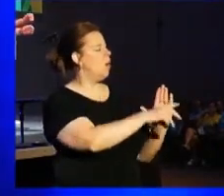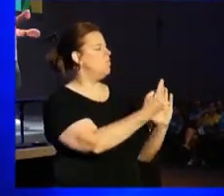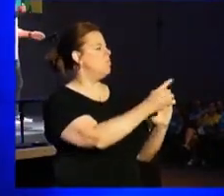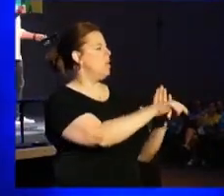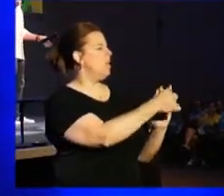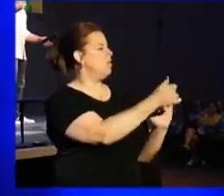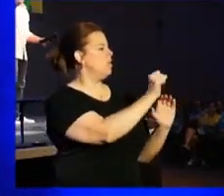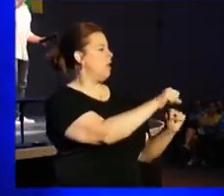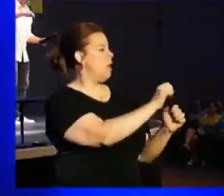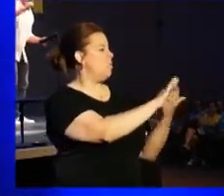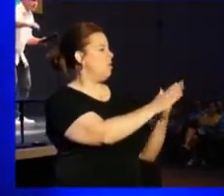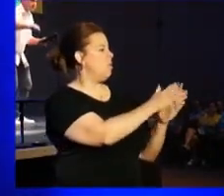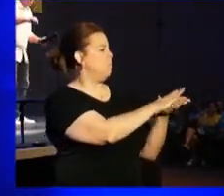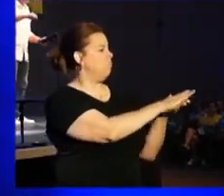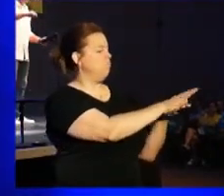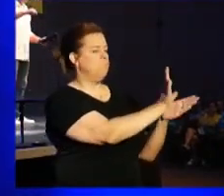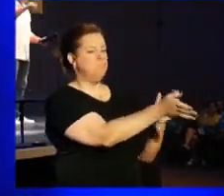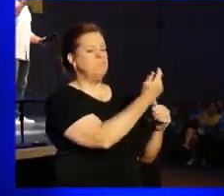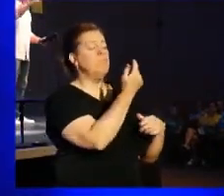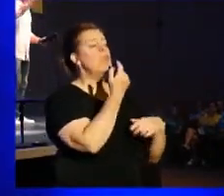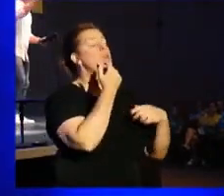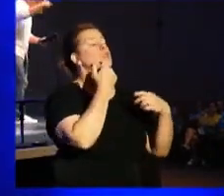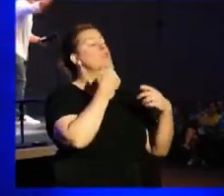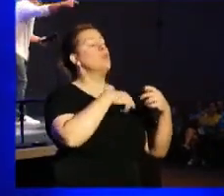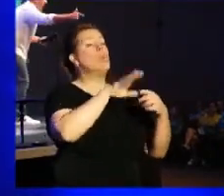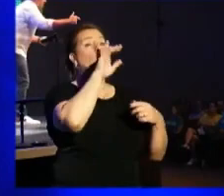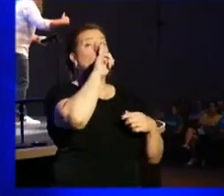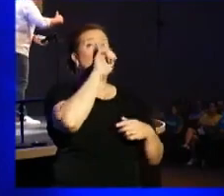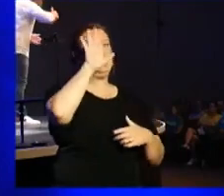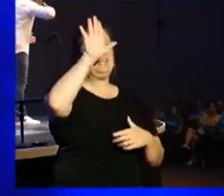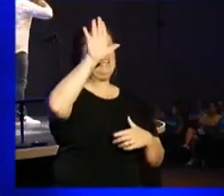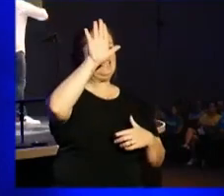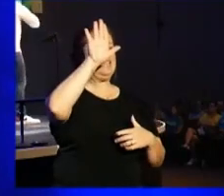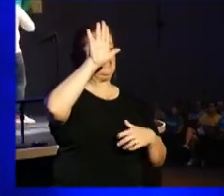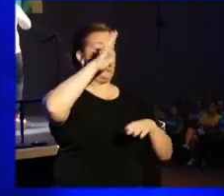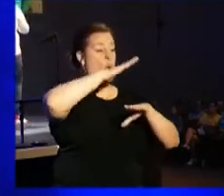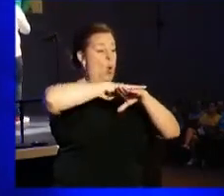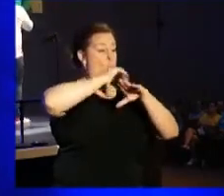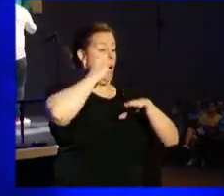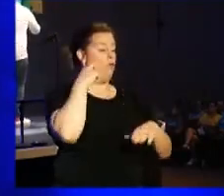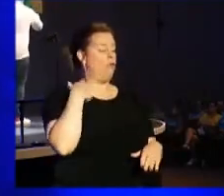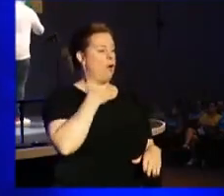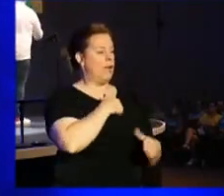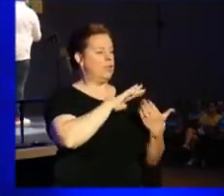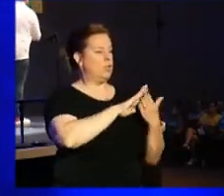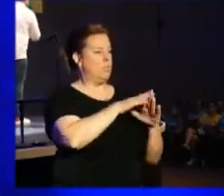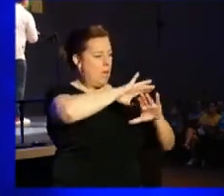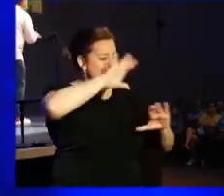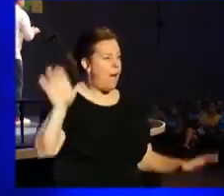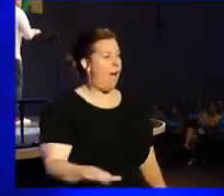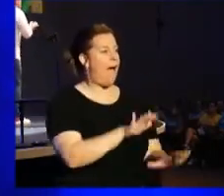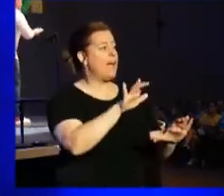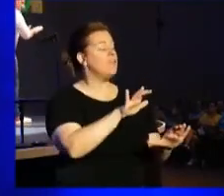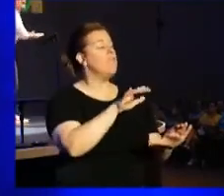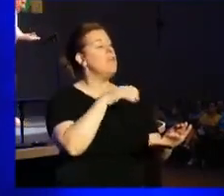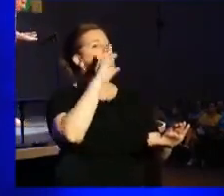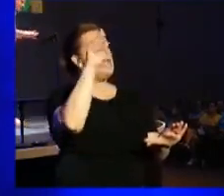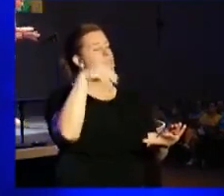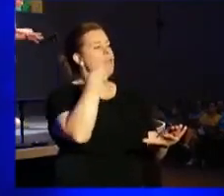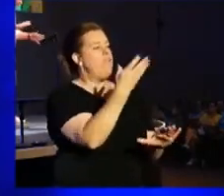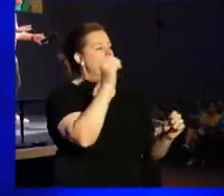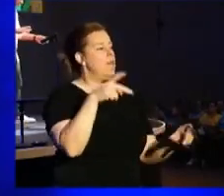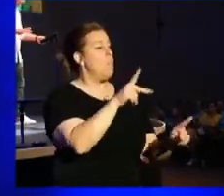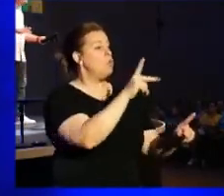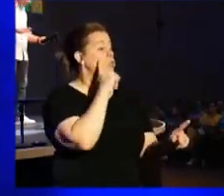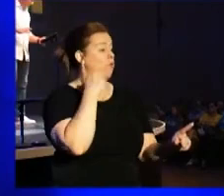The kindness that God calls us to is proactive. It seeks out opportunities to actively be kind